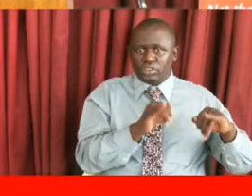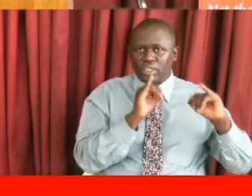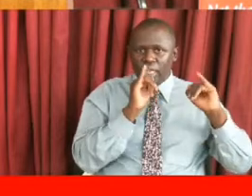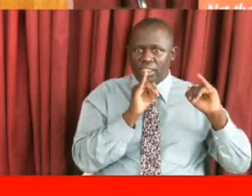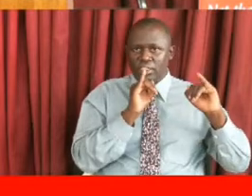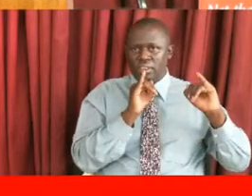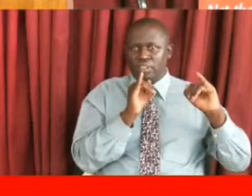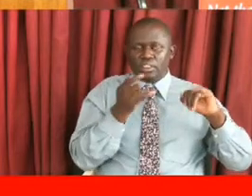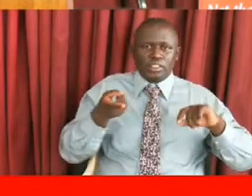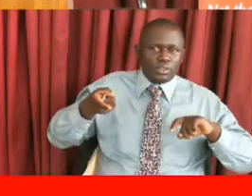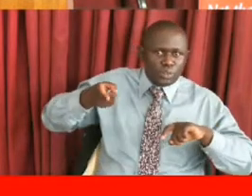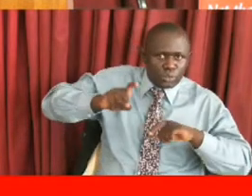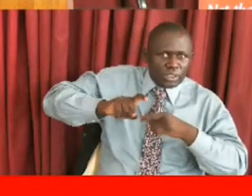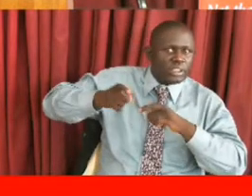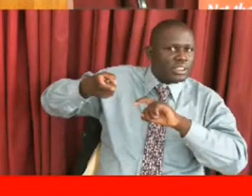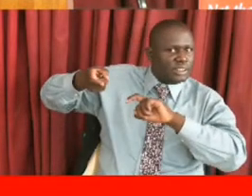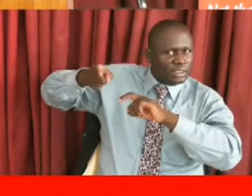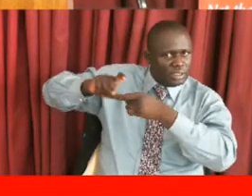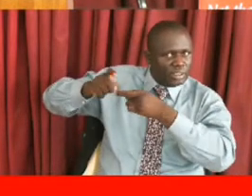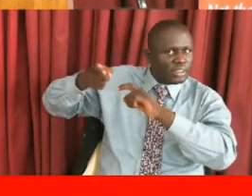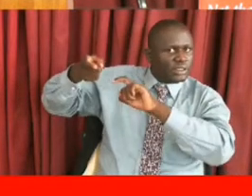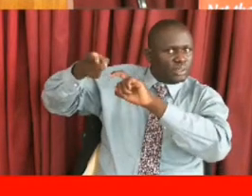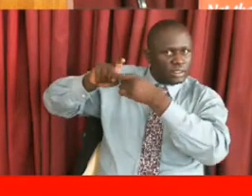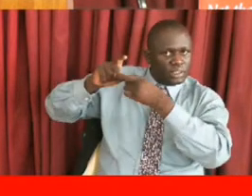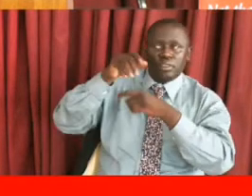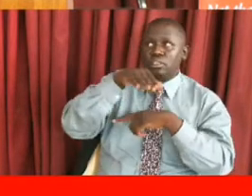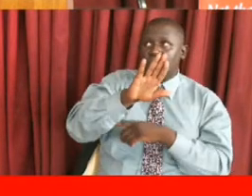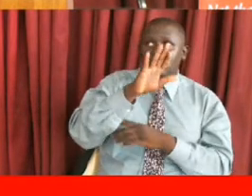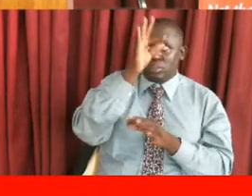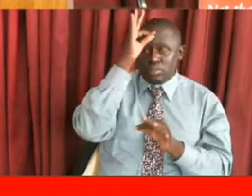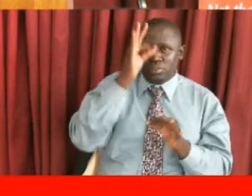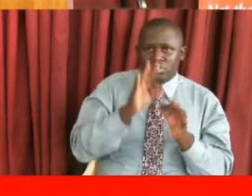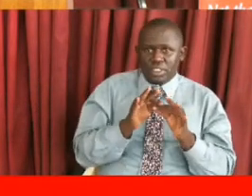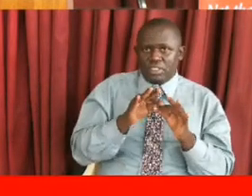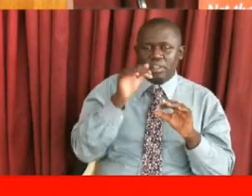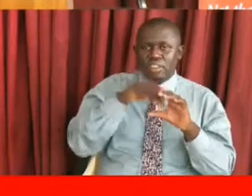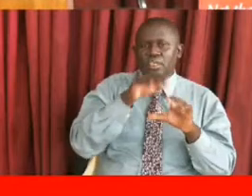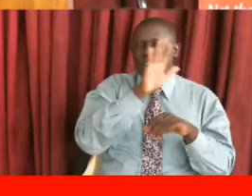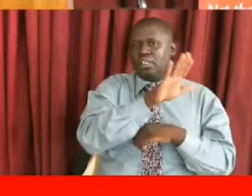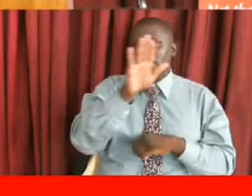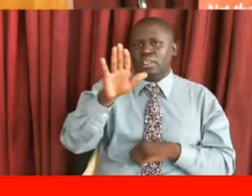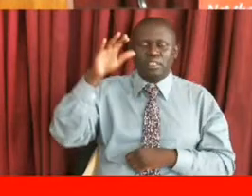increase your faith in his